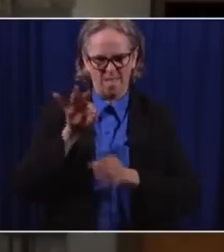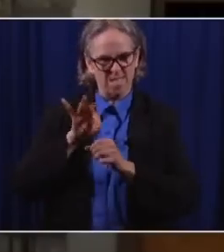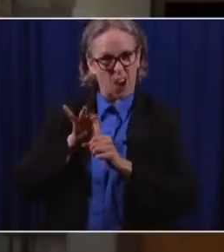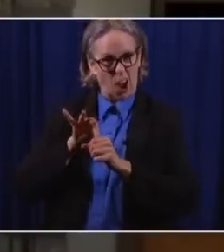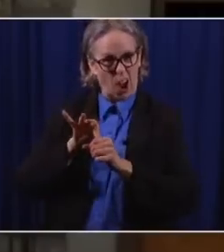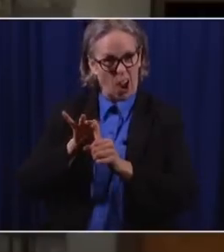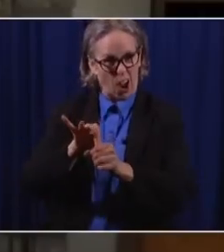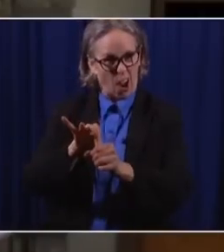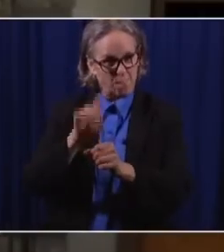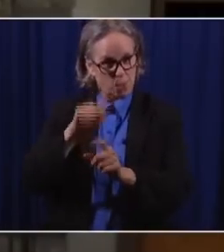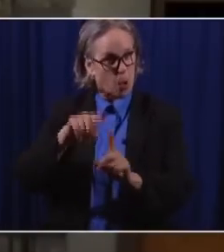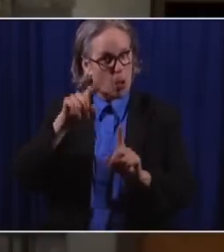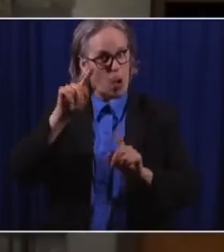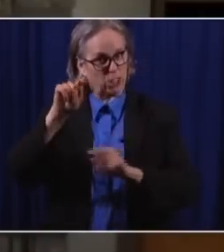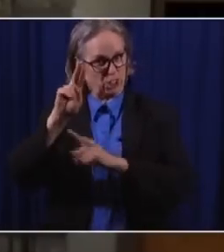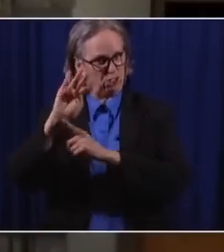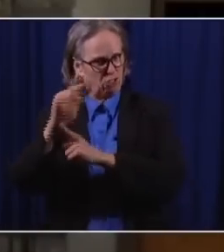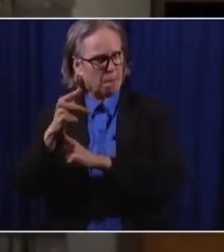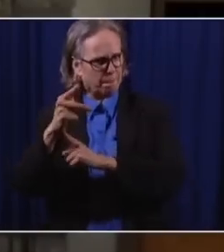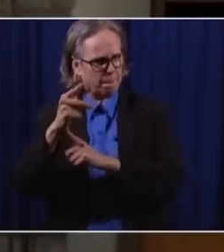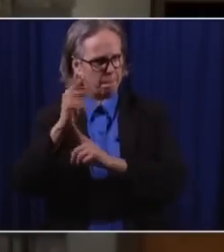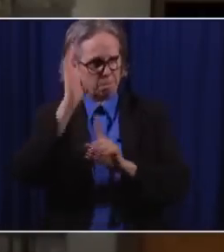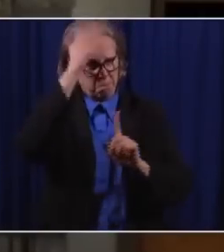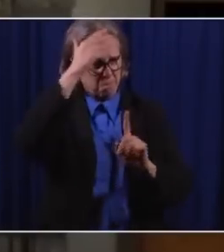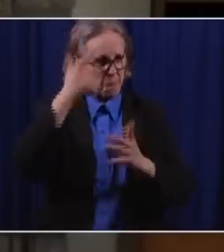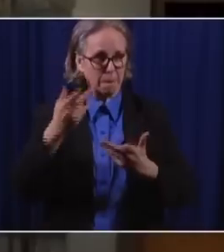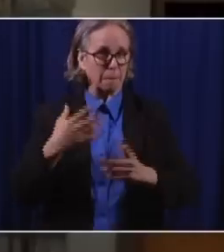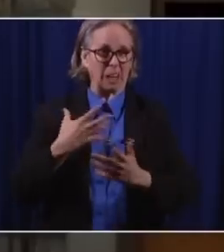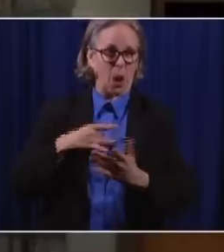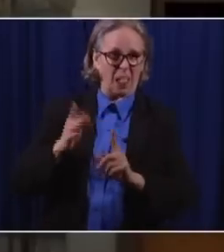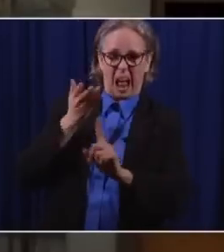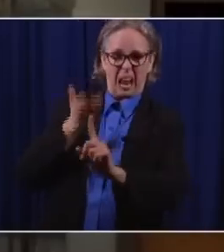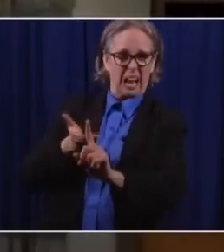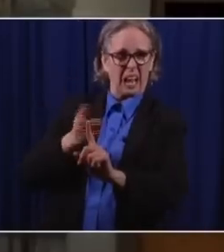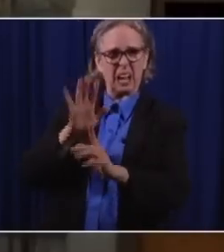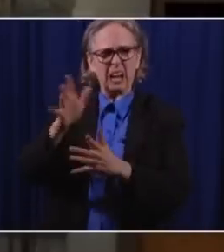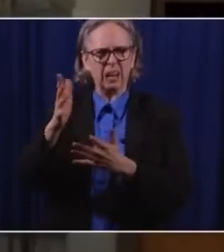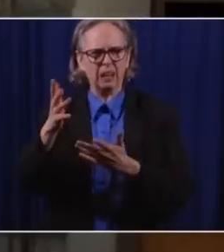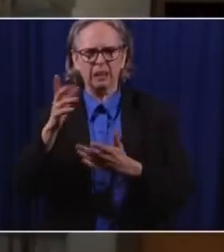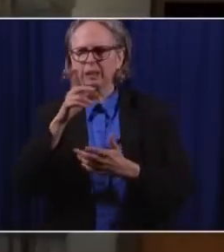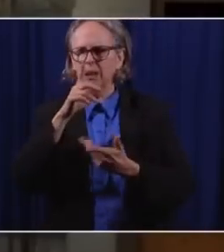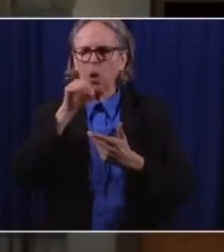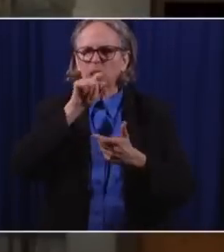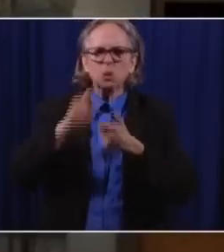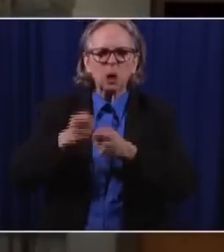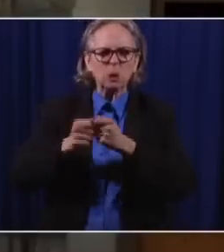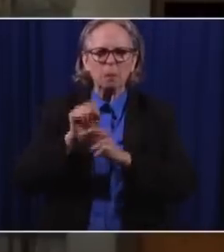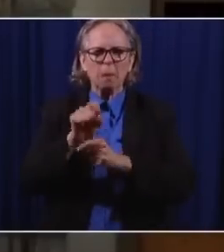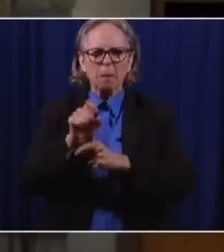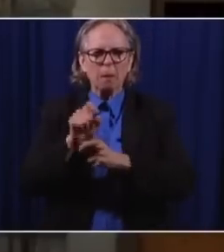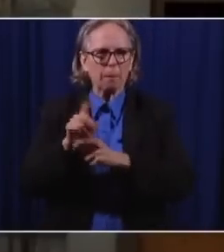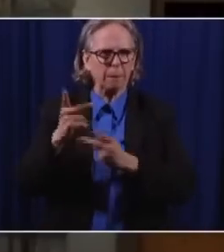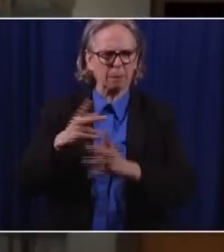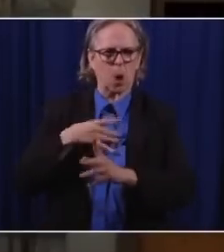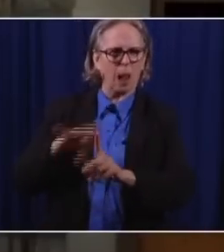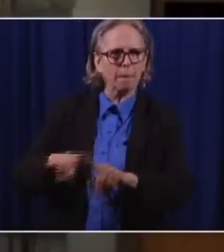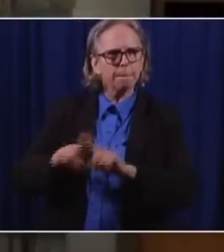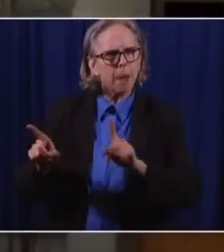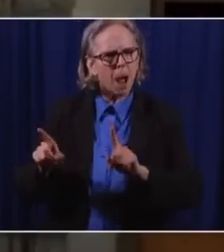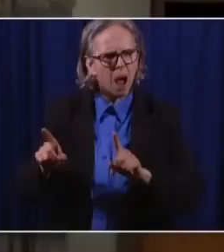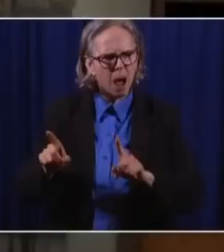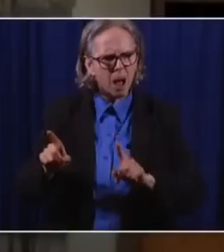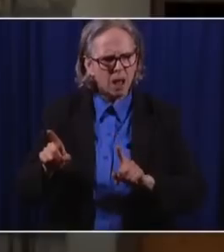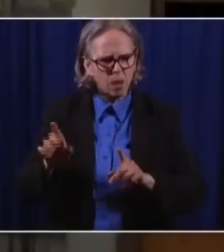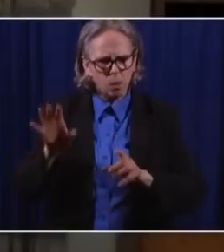They may not have liked his tweets and other things, but in the end, they felt he had their back. They